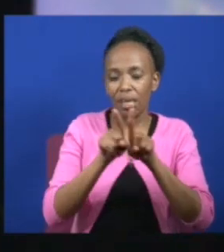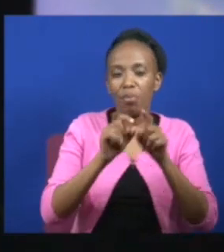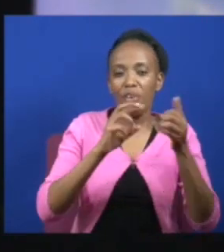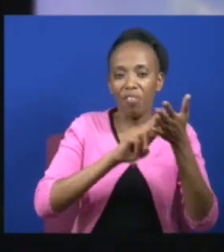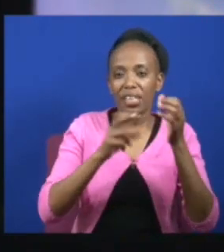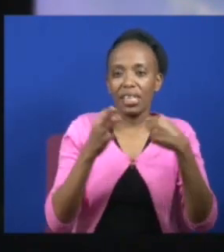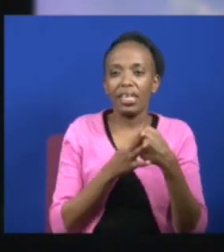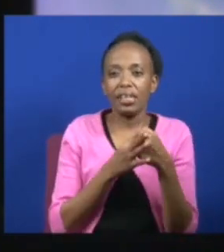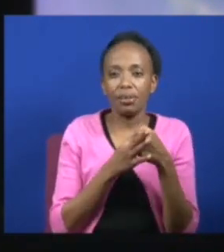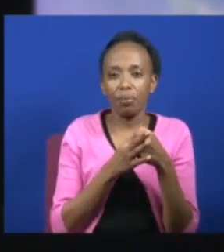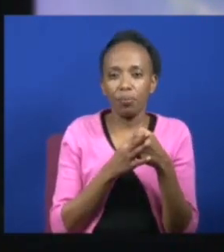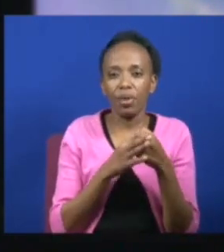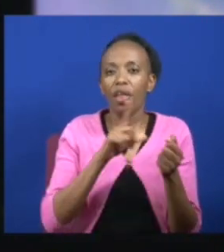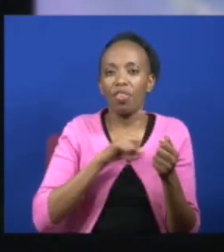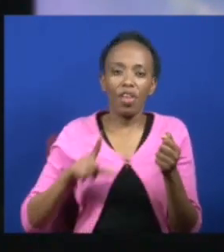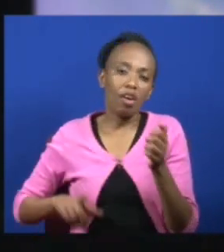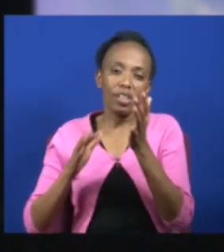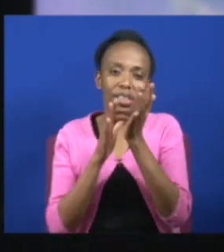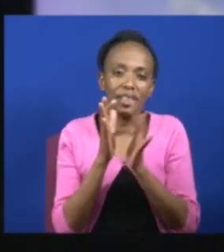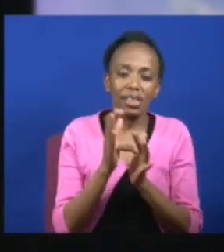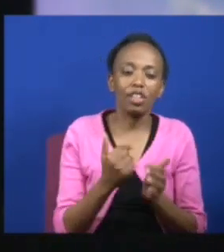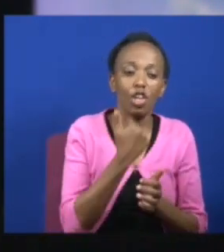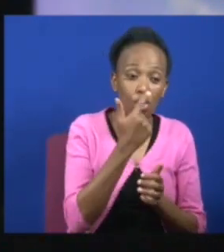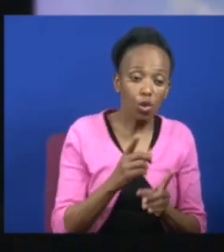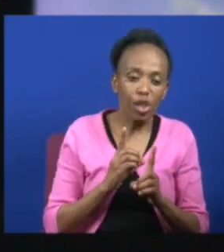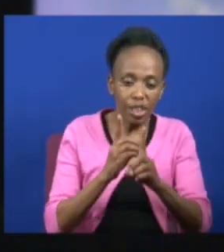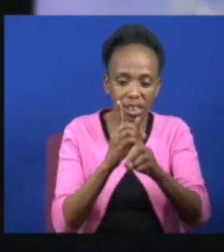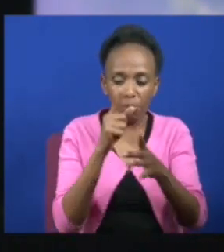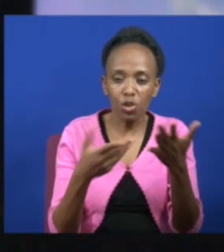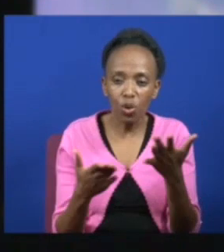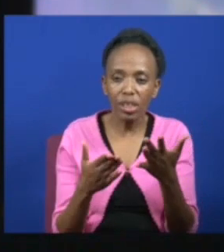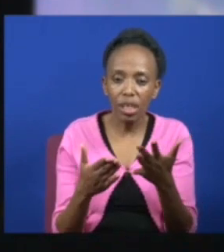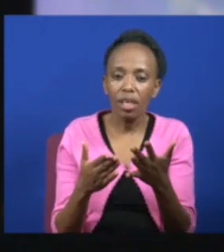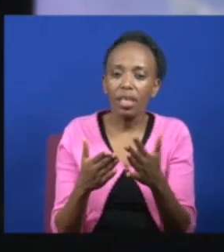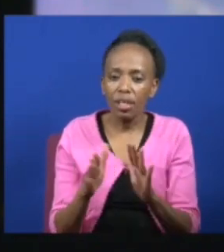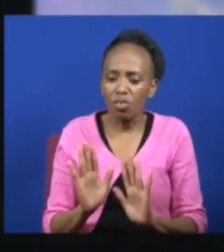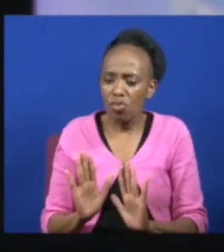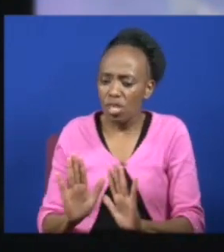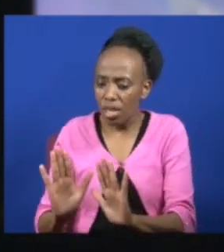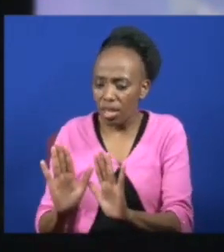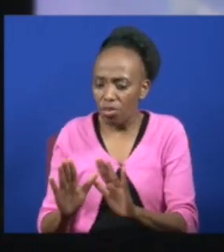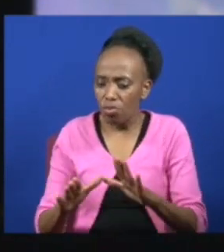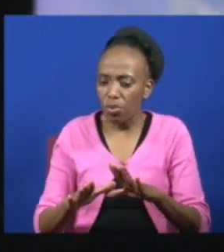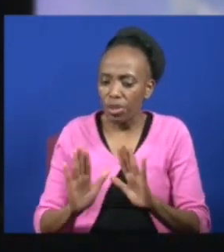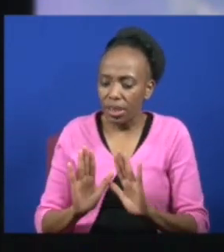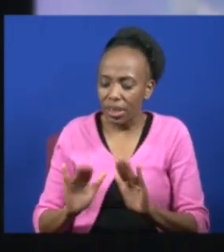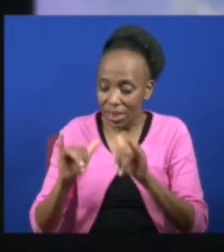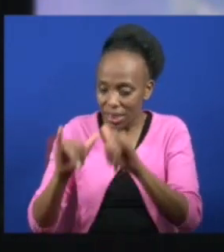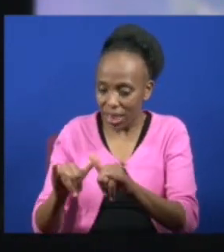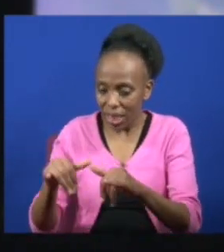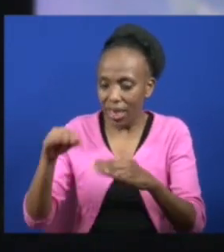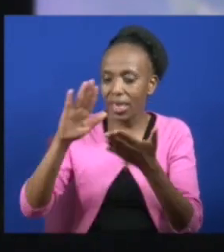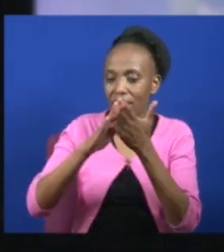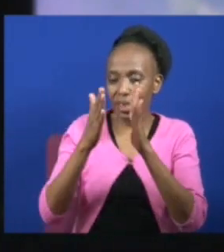time. The Lord Jesus told his disciples, "Do not leave Jerusalem,